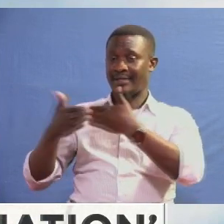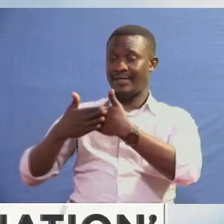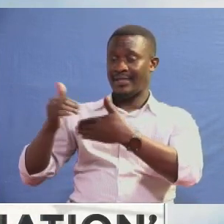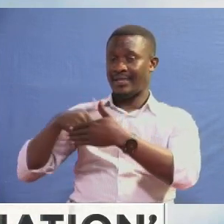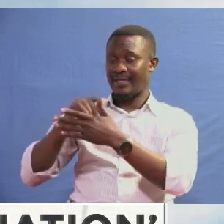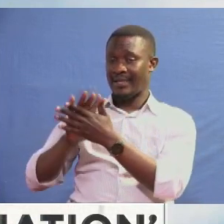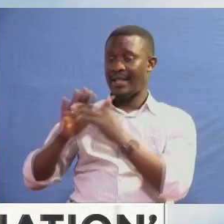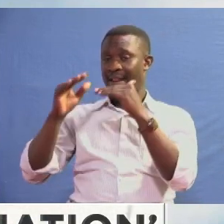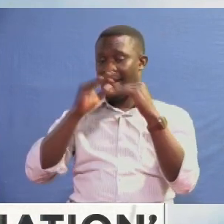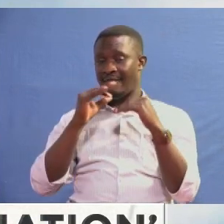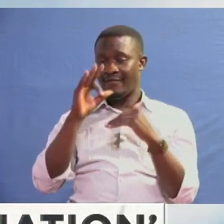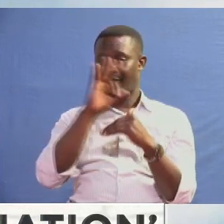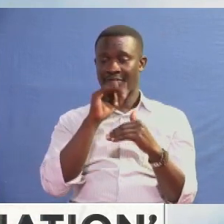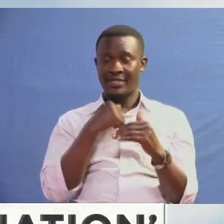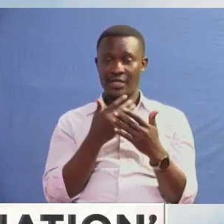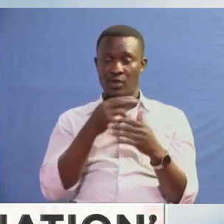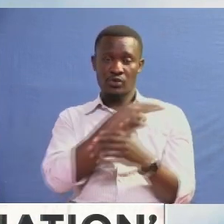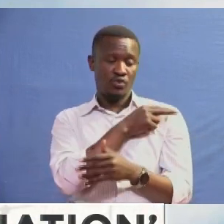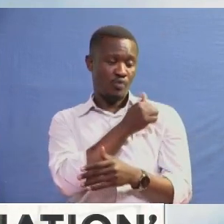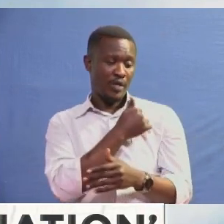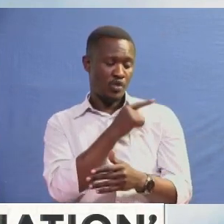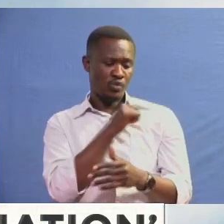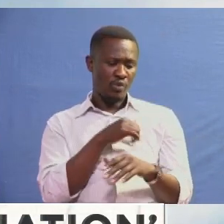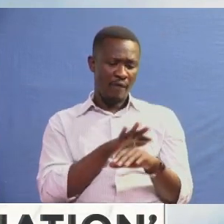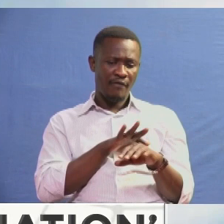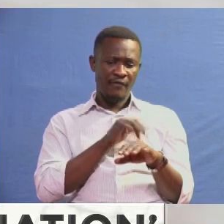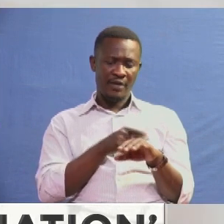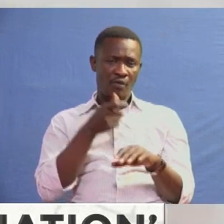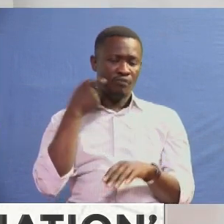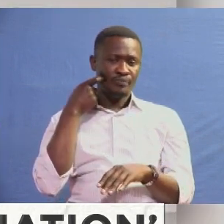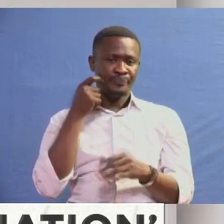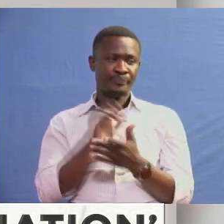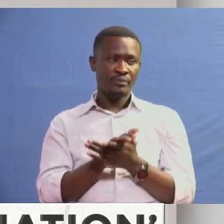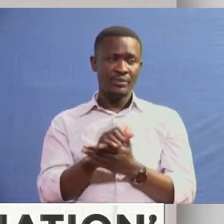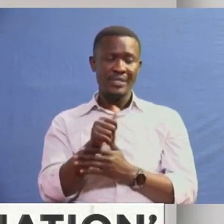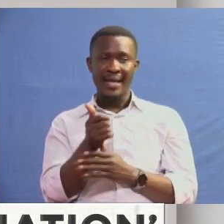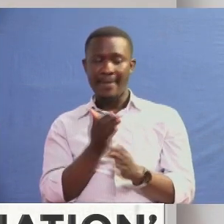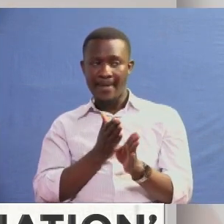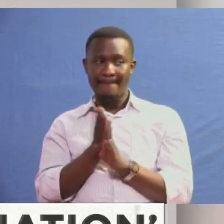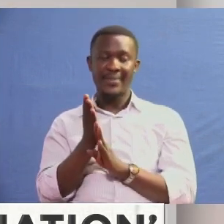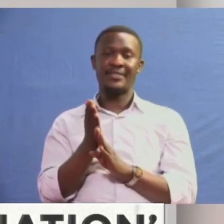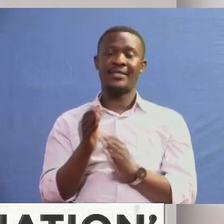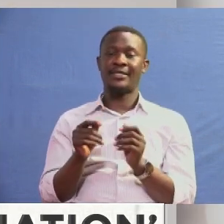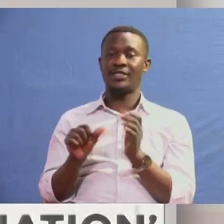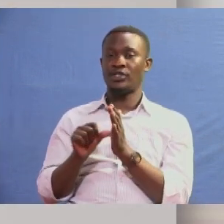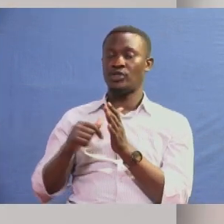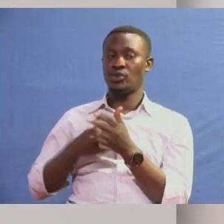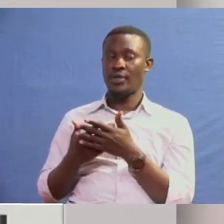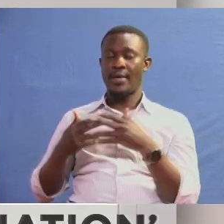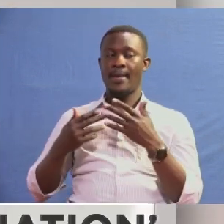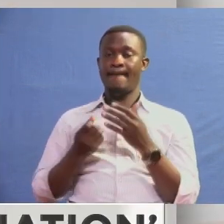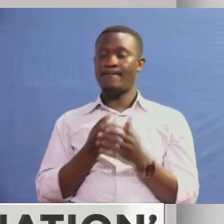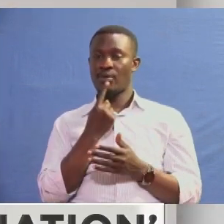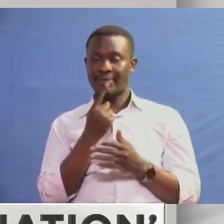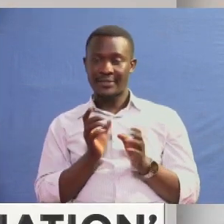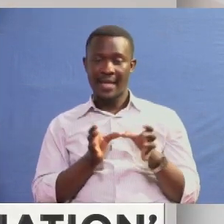and above, further supporting those affected by substance abuse. Among the key updates, the Pharmacy and Poisons Board